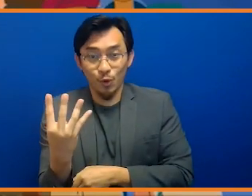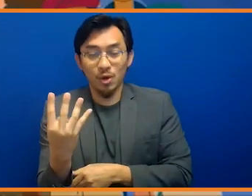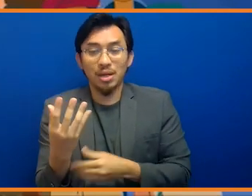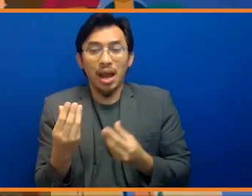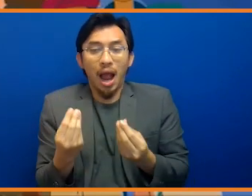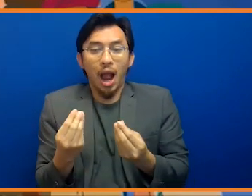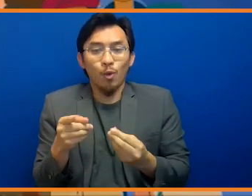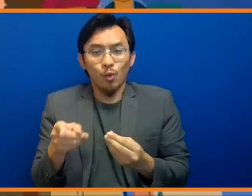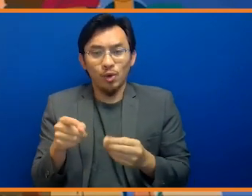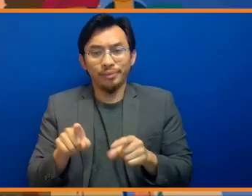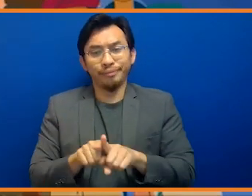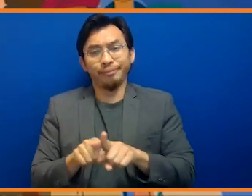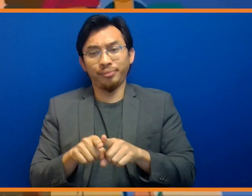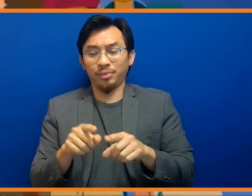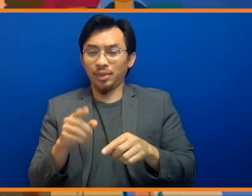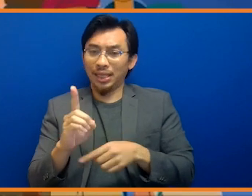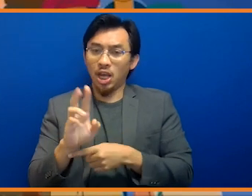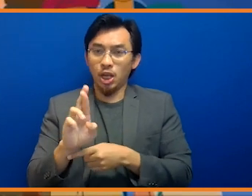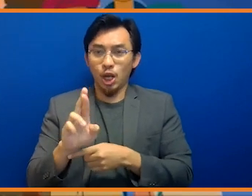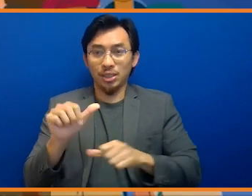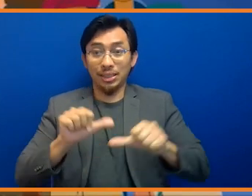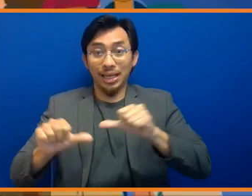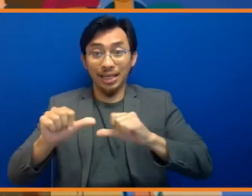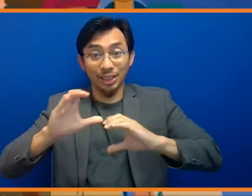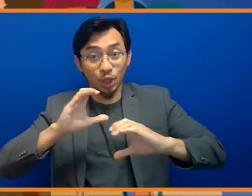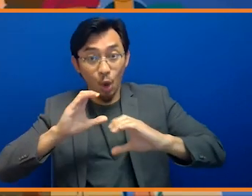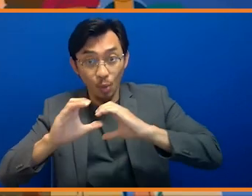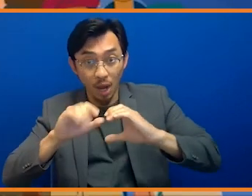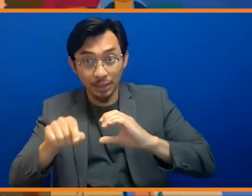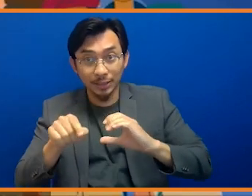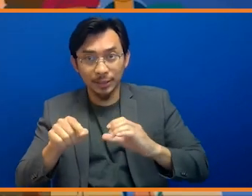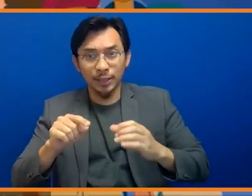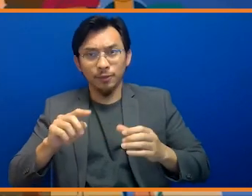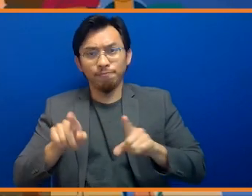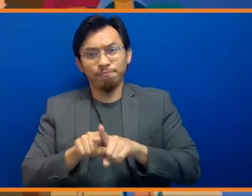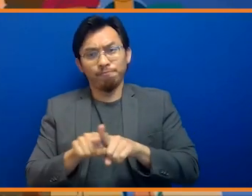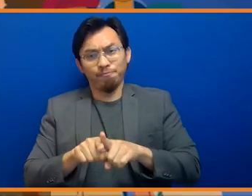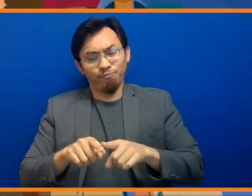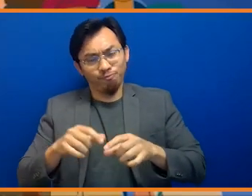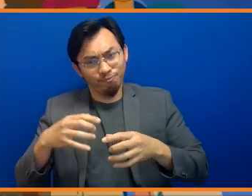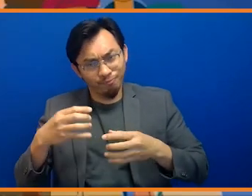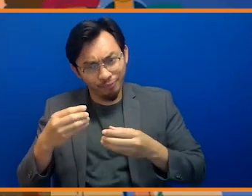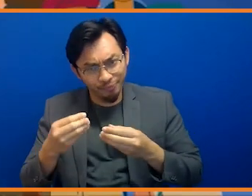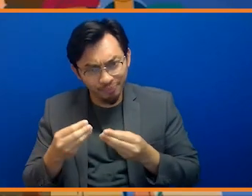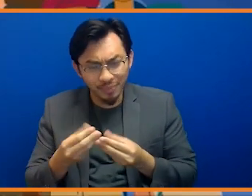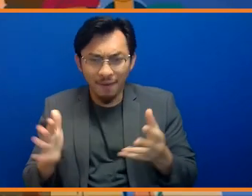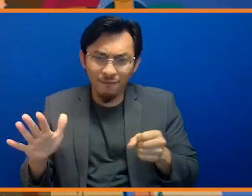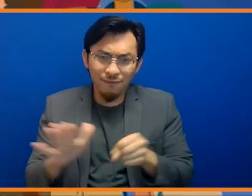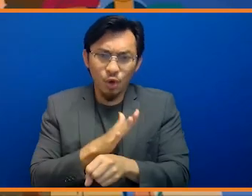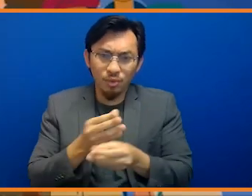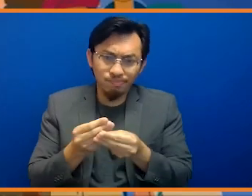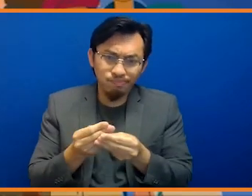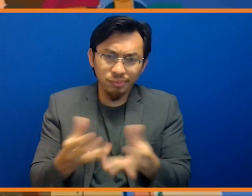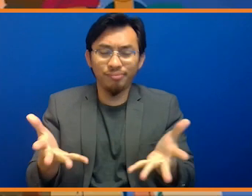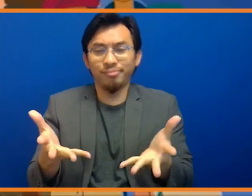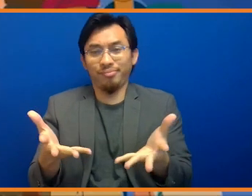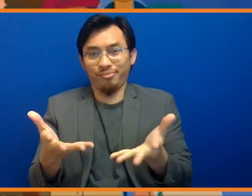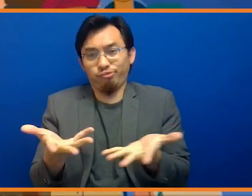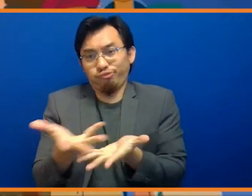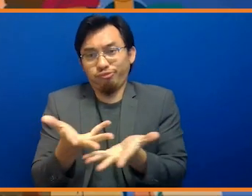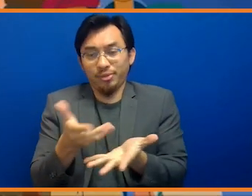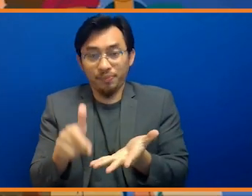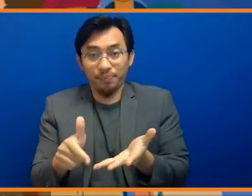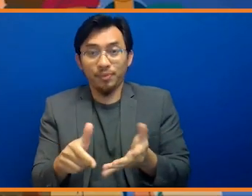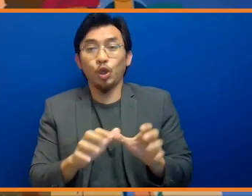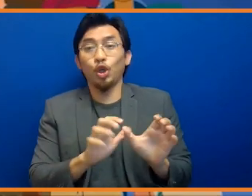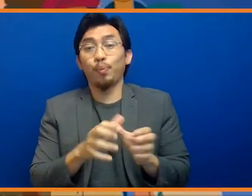can maximize the DRR science communications. So we will divide it to